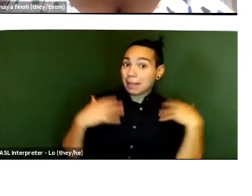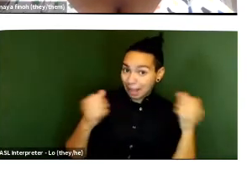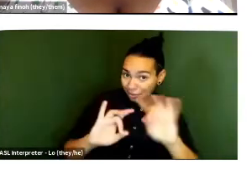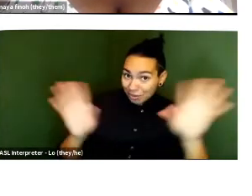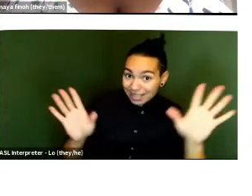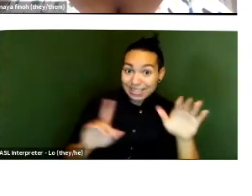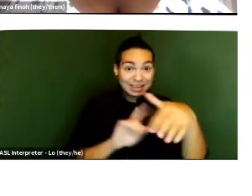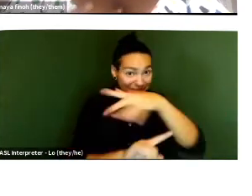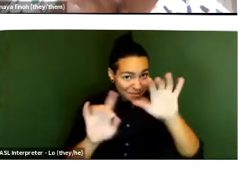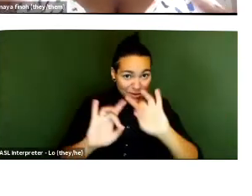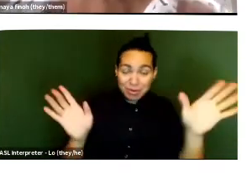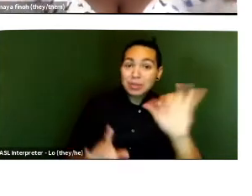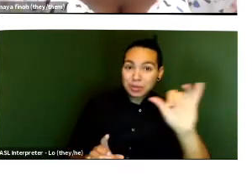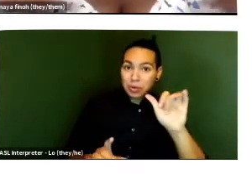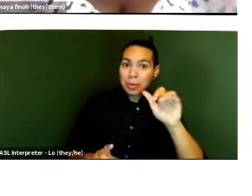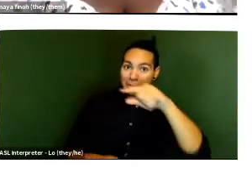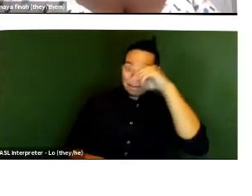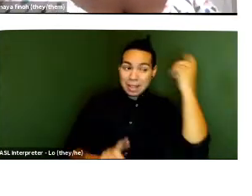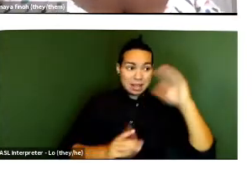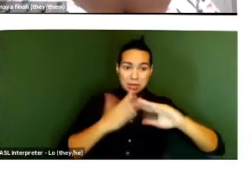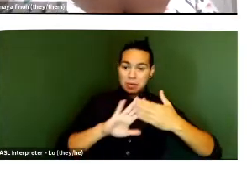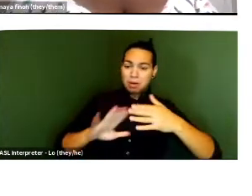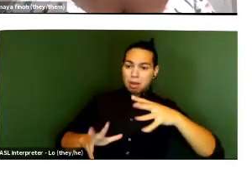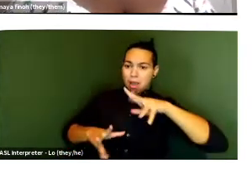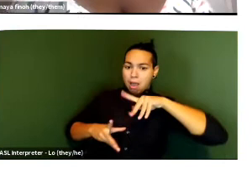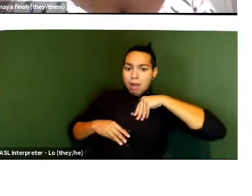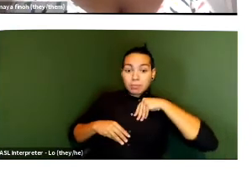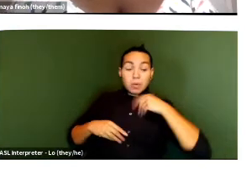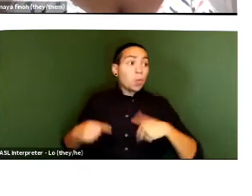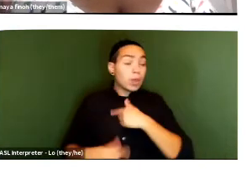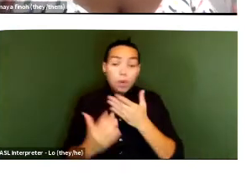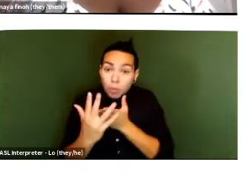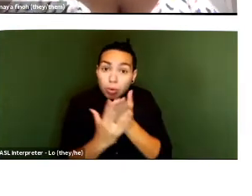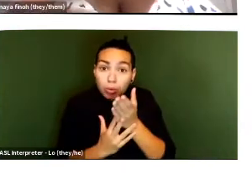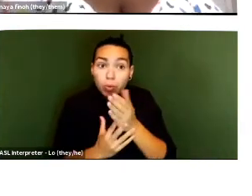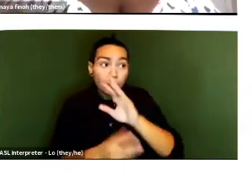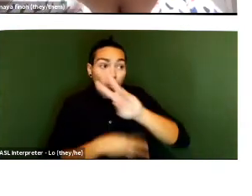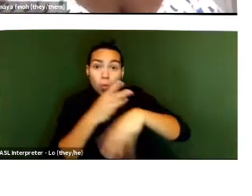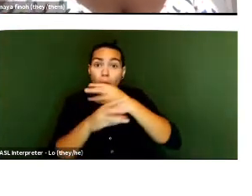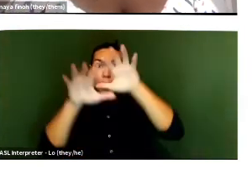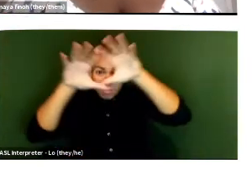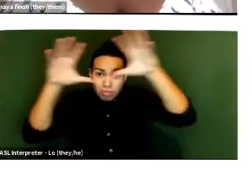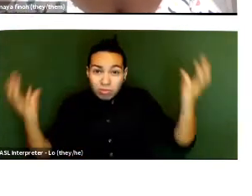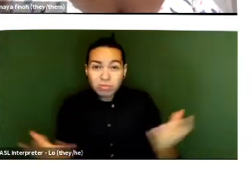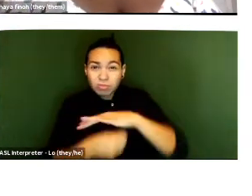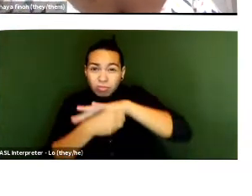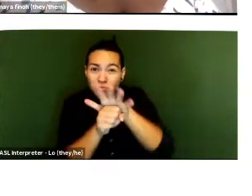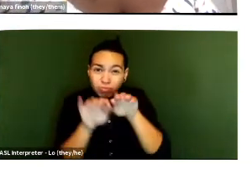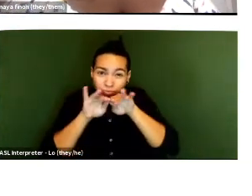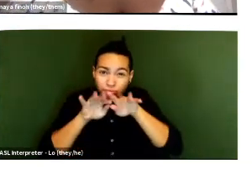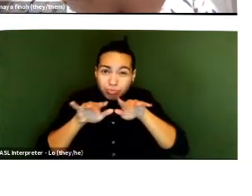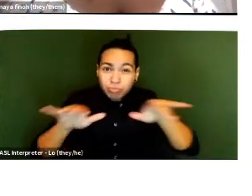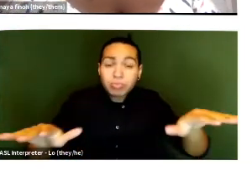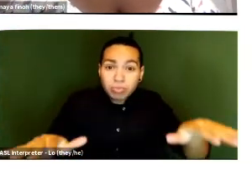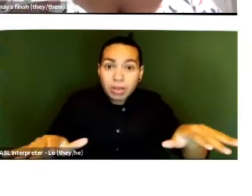environmental crises as well. You know, we're still in the midst of a global COVID pandemic that has laid bare how racist the US healthcare